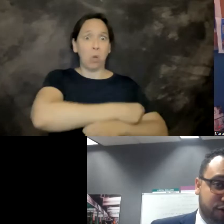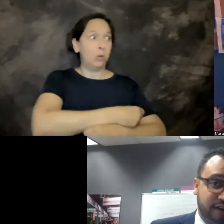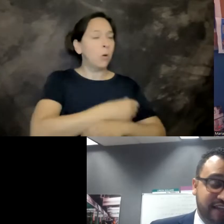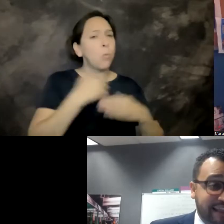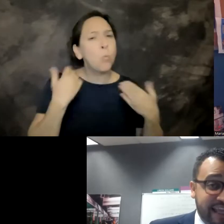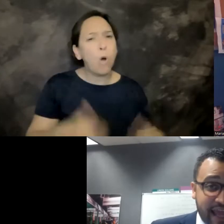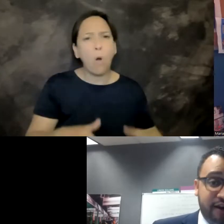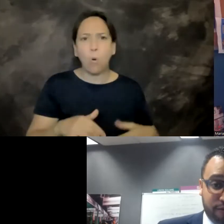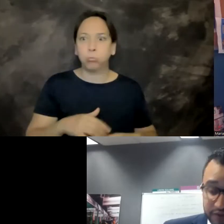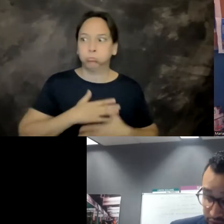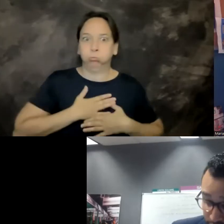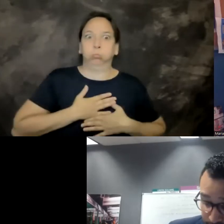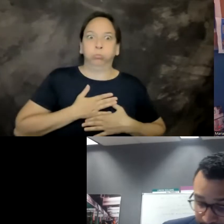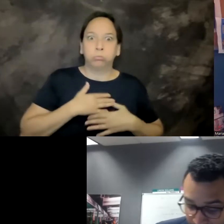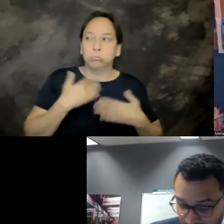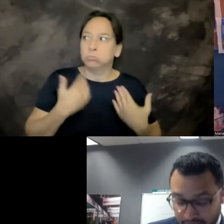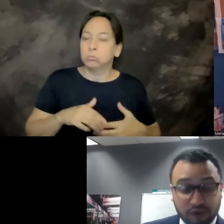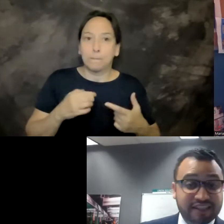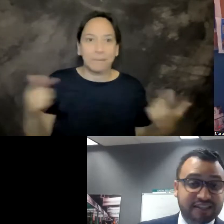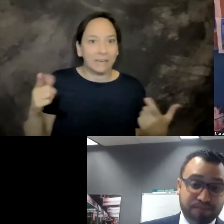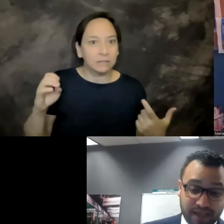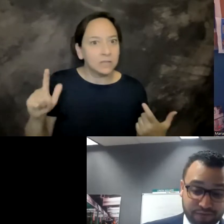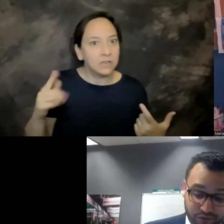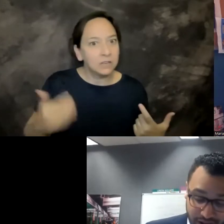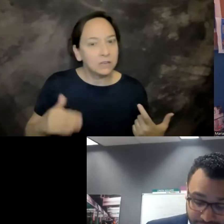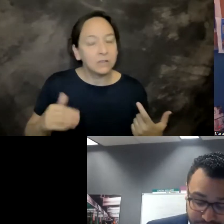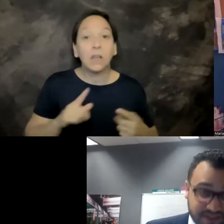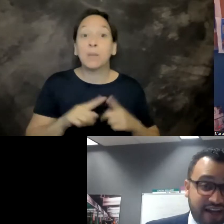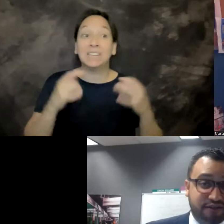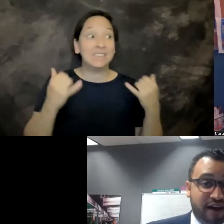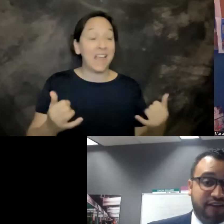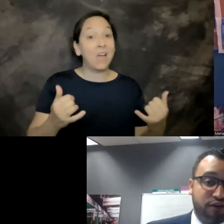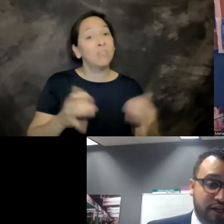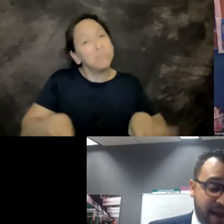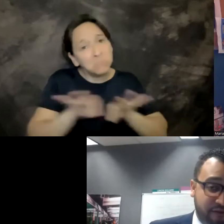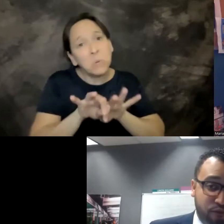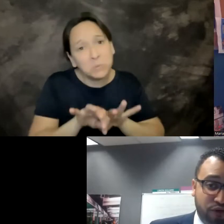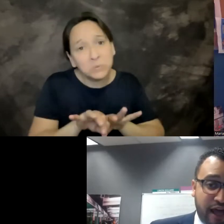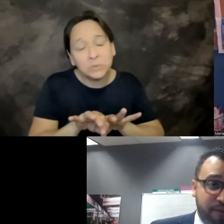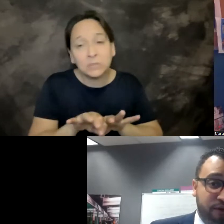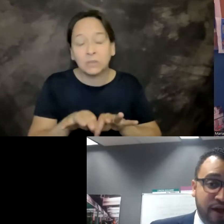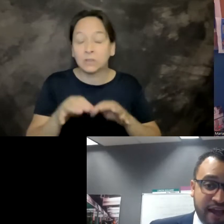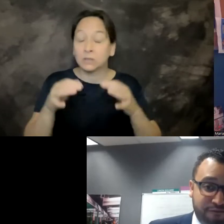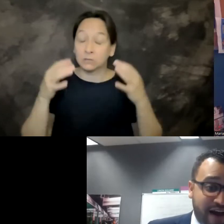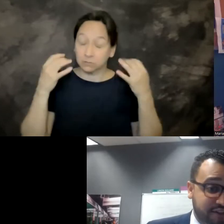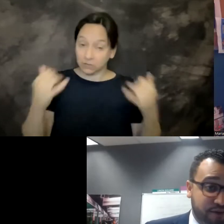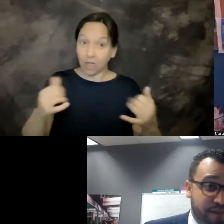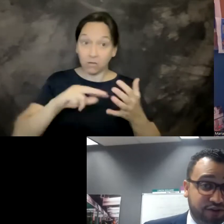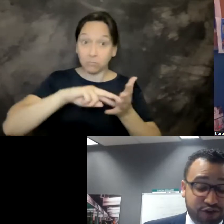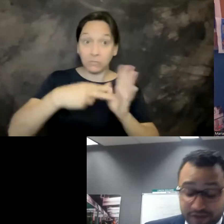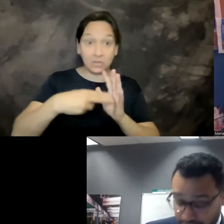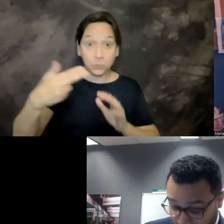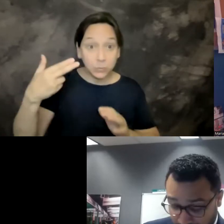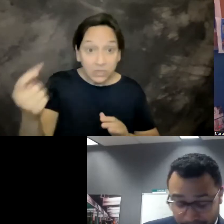reliable service at the end of this closure. Now, what does this mean for riders, besides the fact that you'll end up having more reliable and faster and